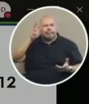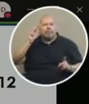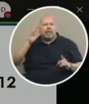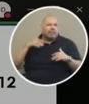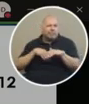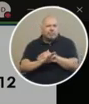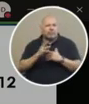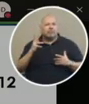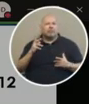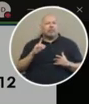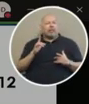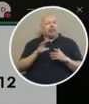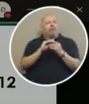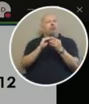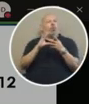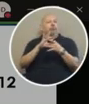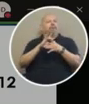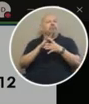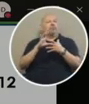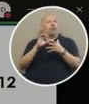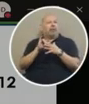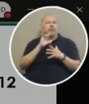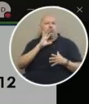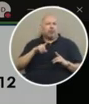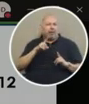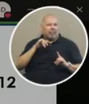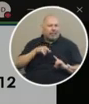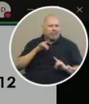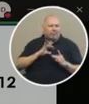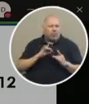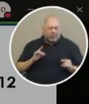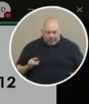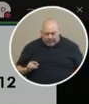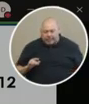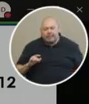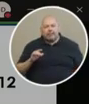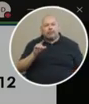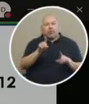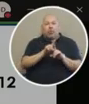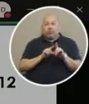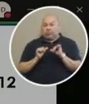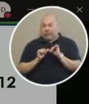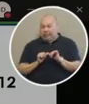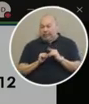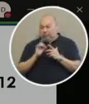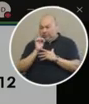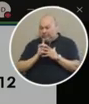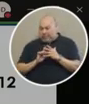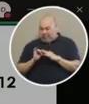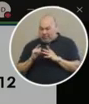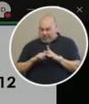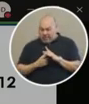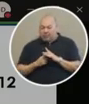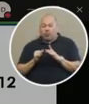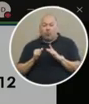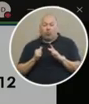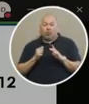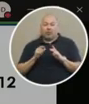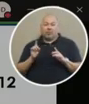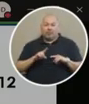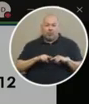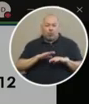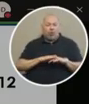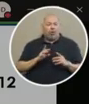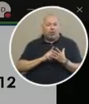to give more context to that point that he made. Go ahead, Sam. Yeah, and so continuing on with the design, again, depending where we're at on the